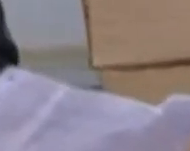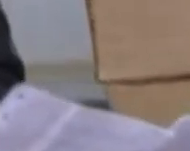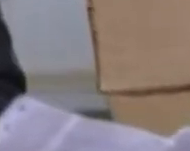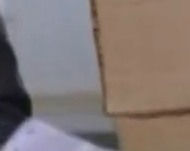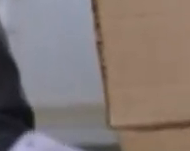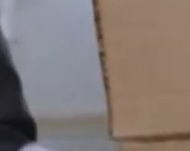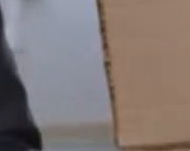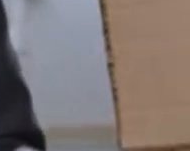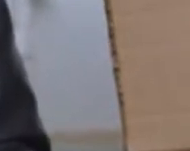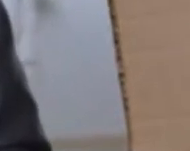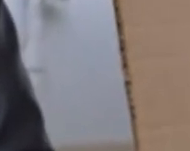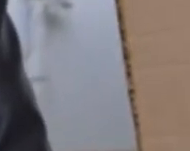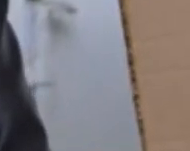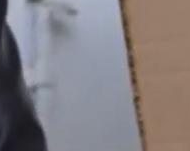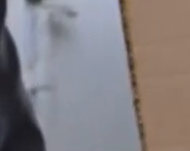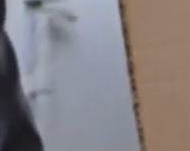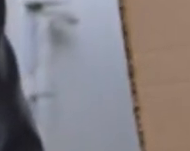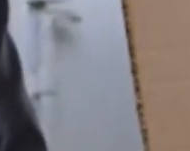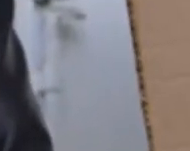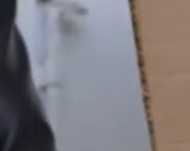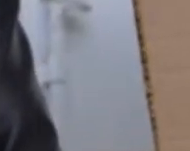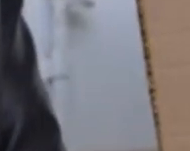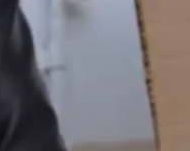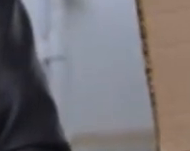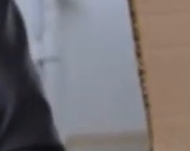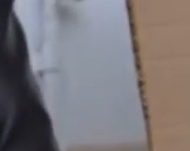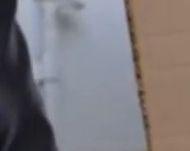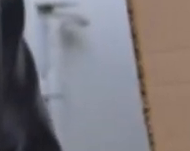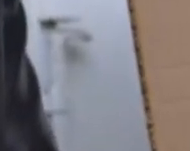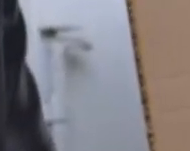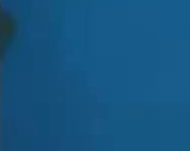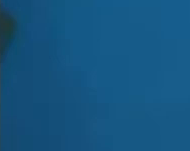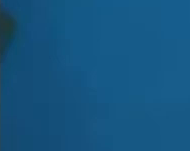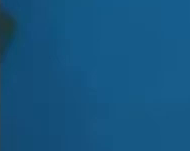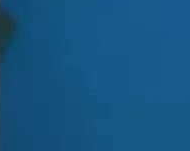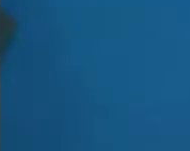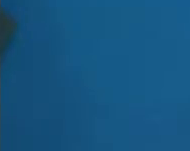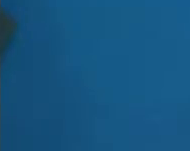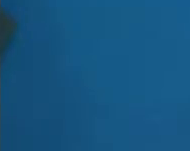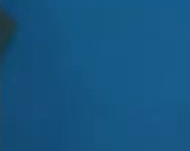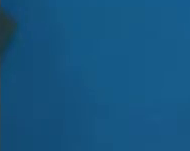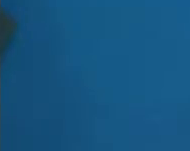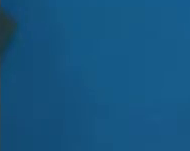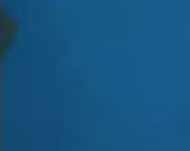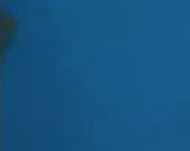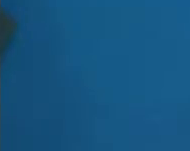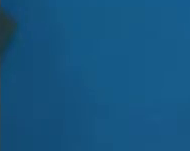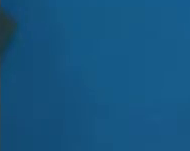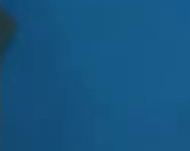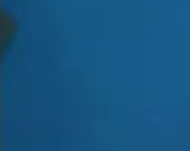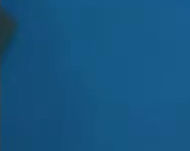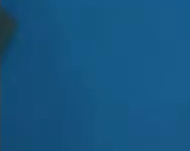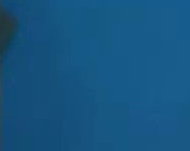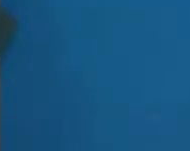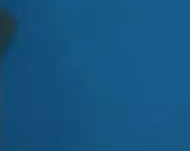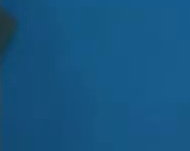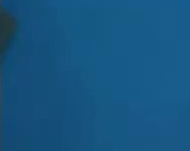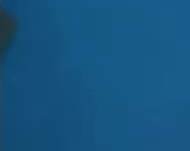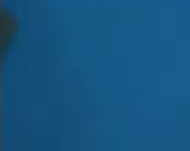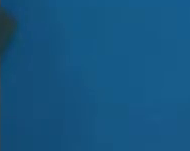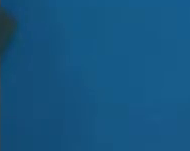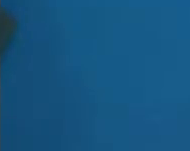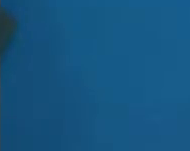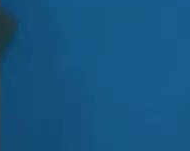a message immediately. Unlike the past where we had to go to the bank, the pandemic has left more